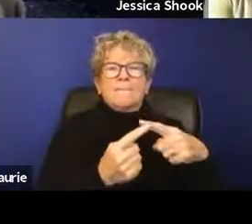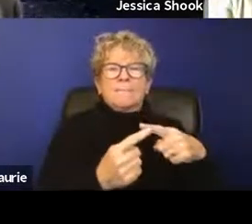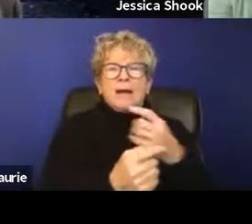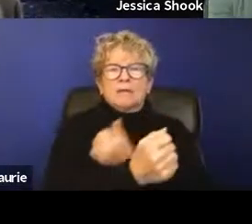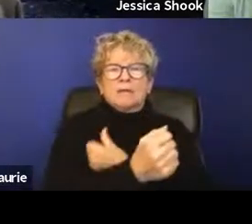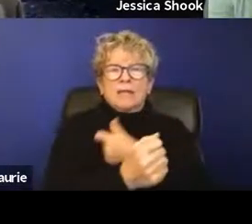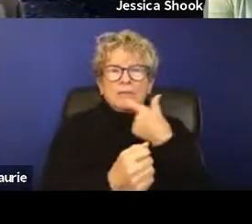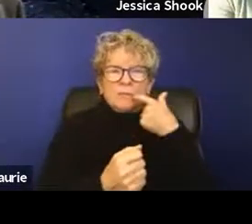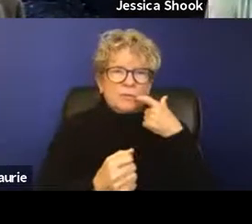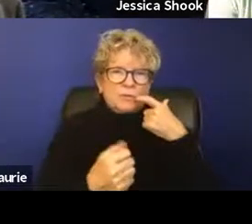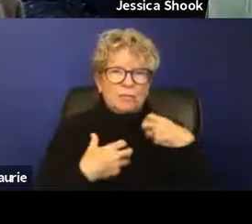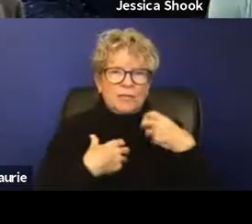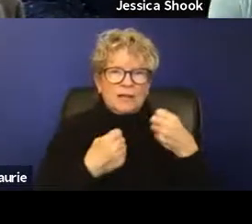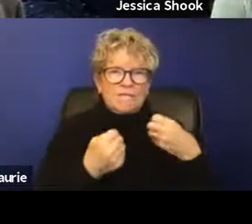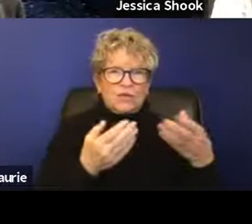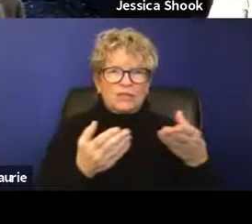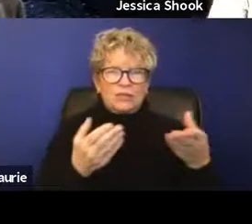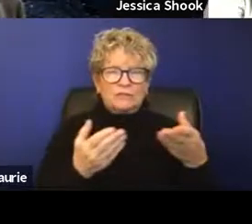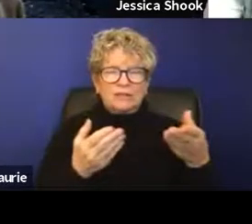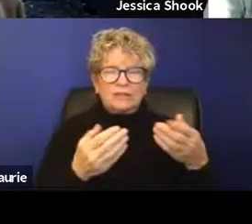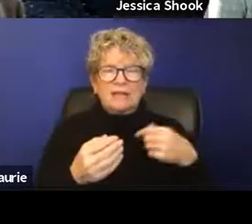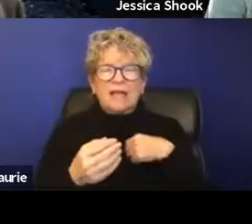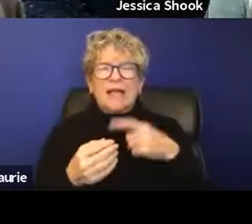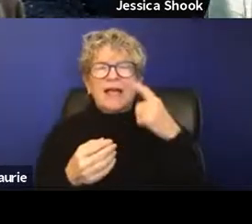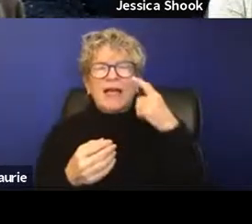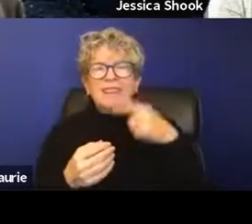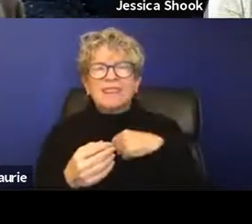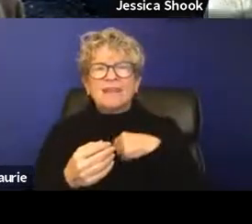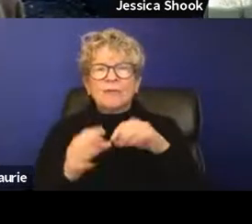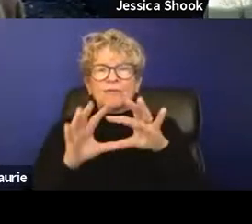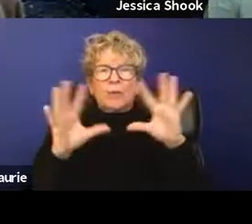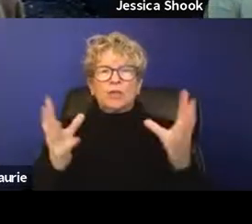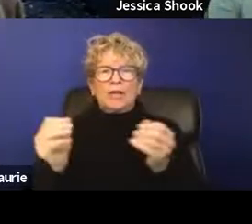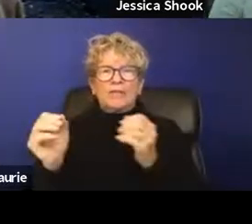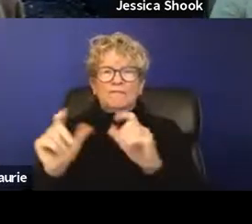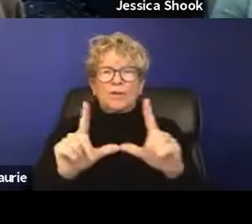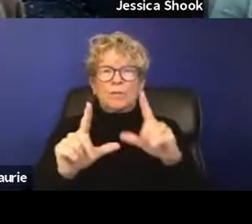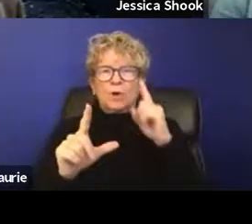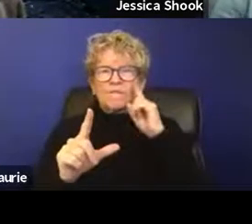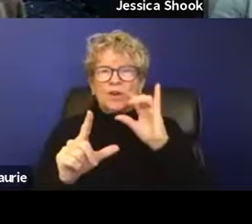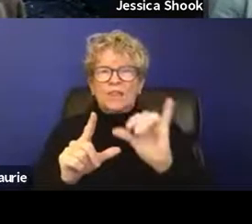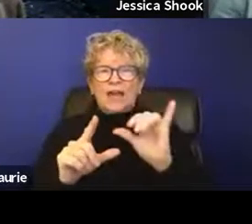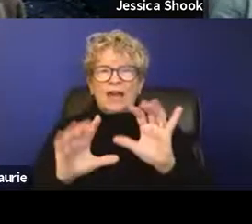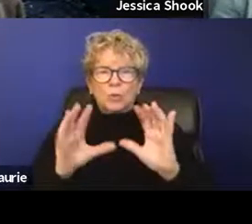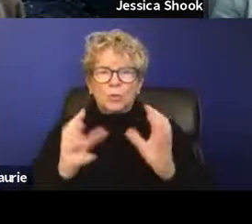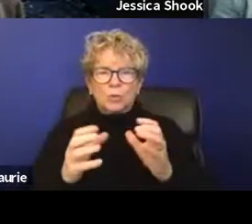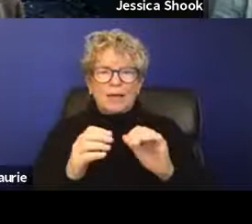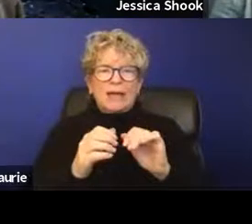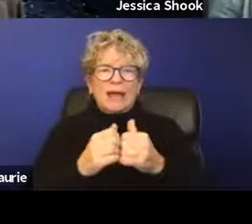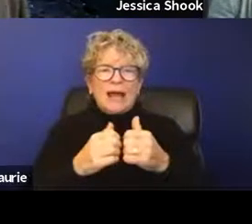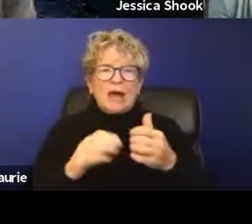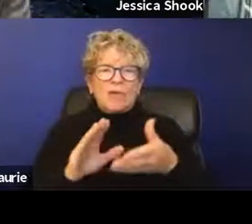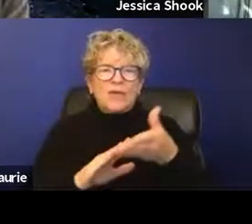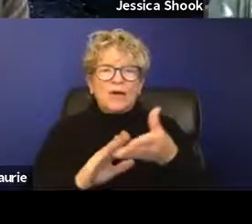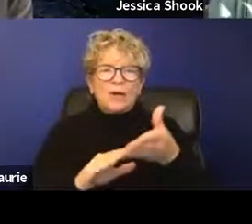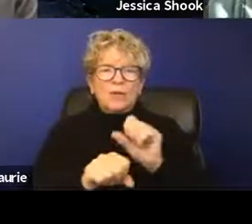services. So I just wanted to flag that I think we've kind of put together a framework of what that group is going to do and how it's going to work. So we're going